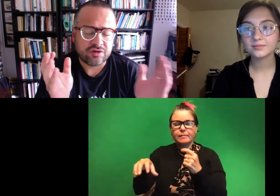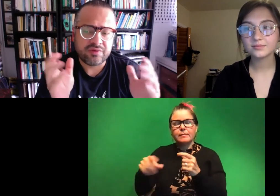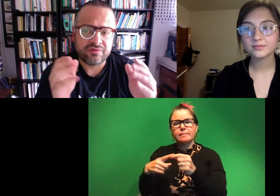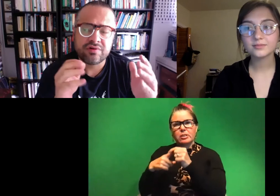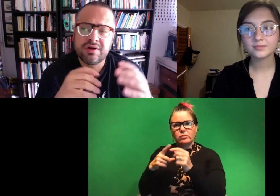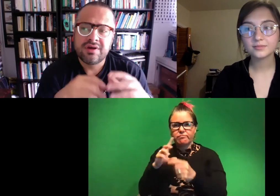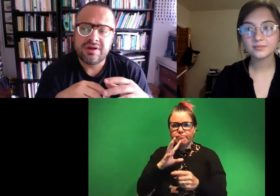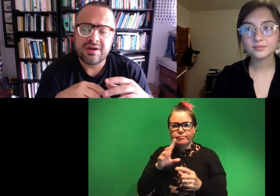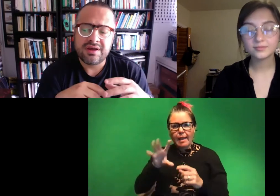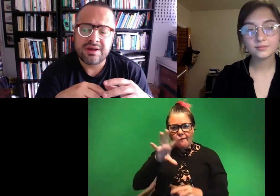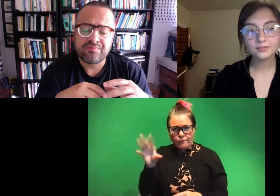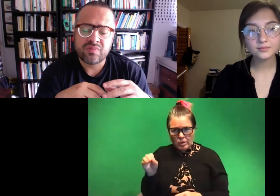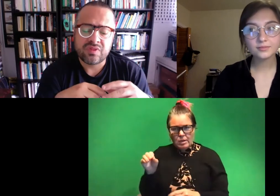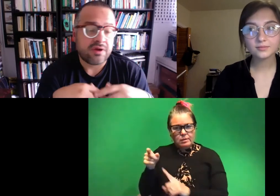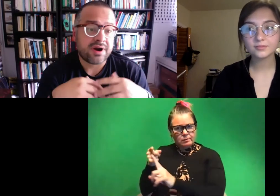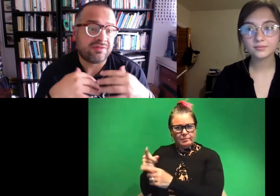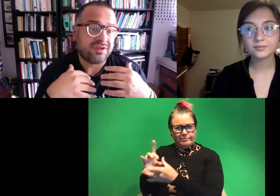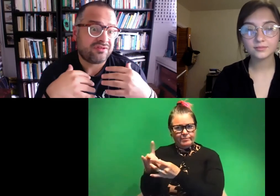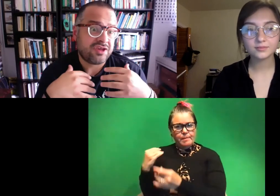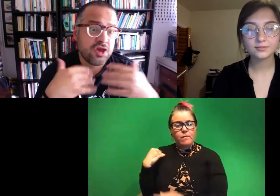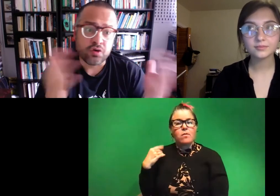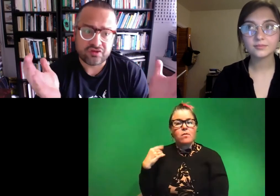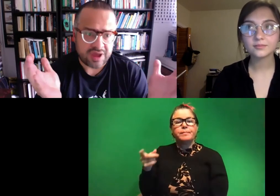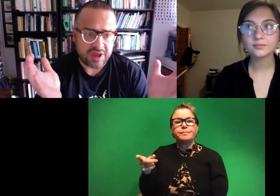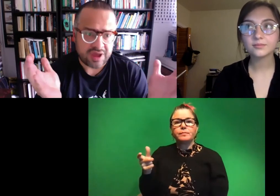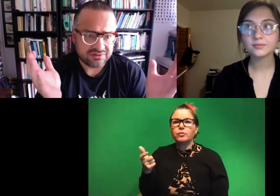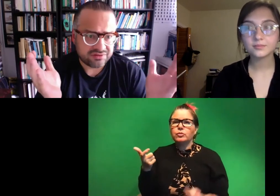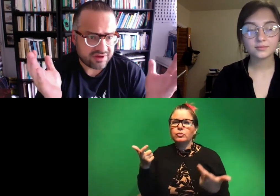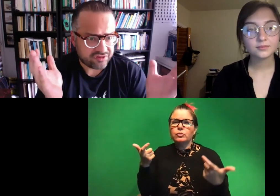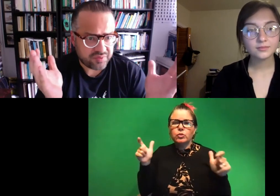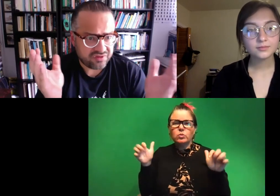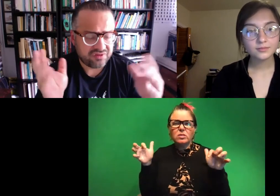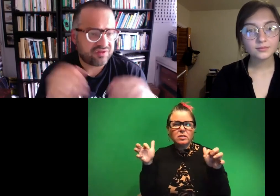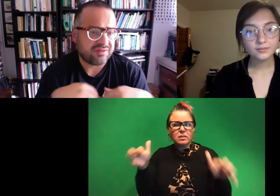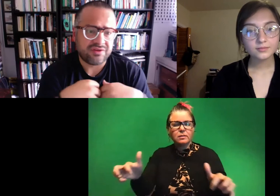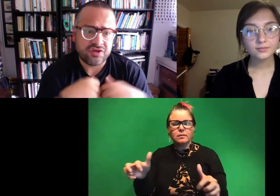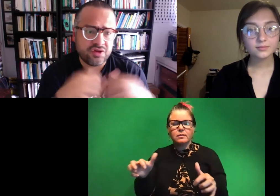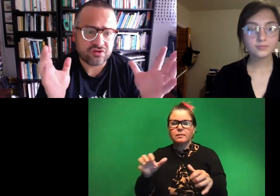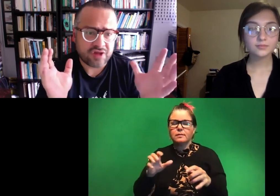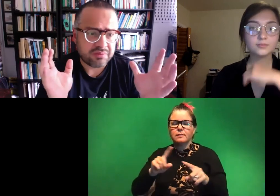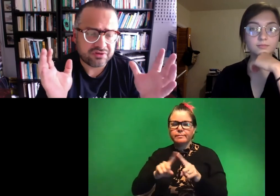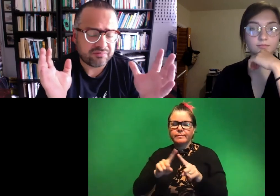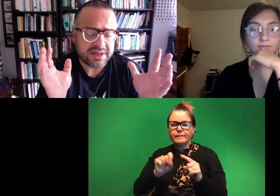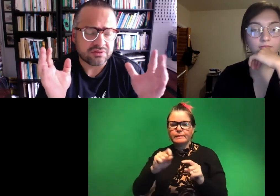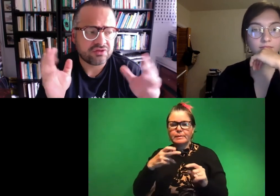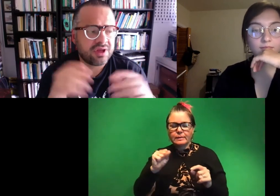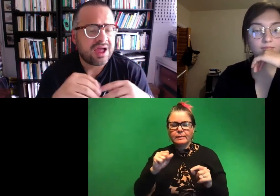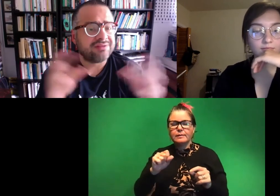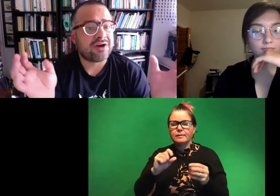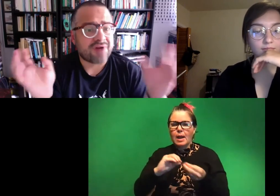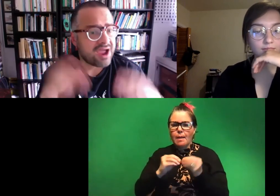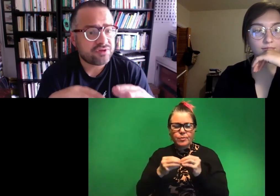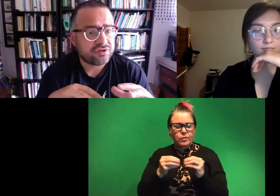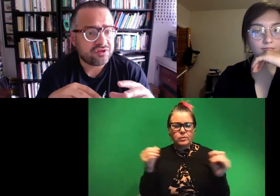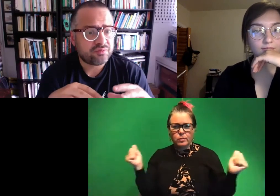I told you before, there are this huge abundance of species and these huge numbers of beetles, and